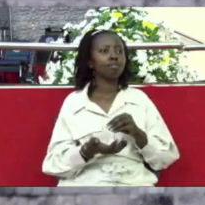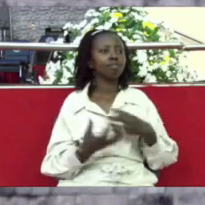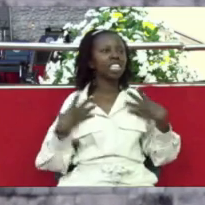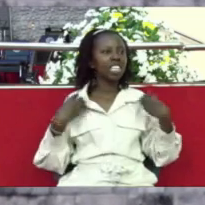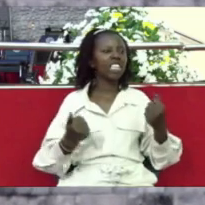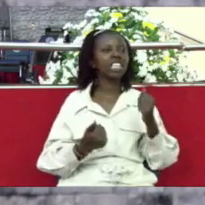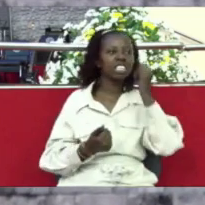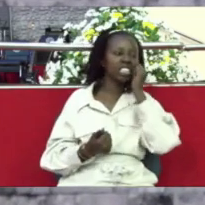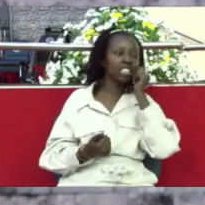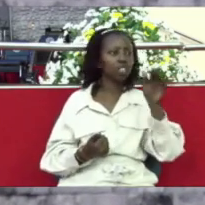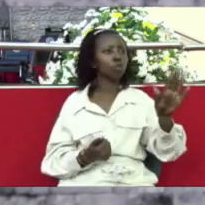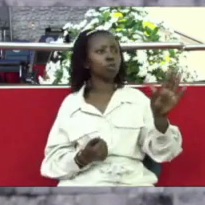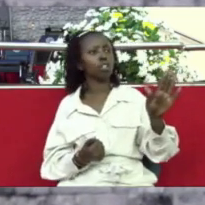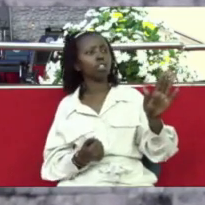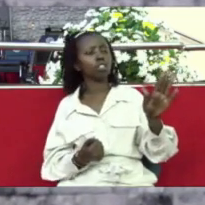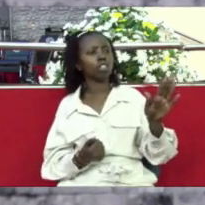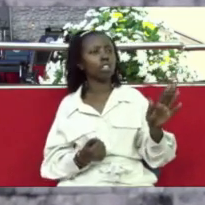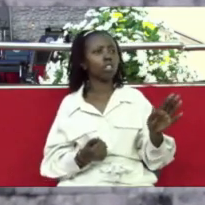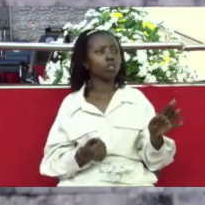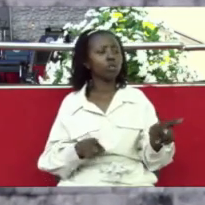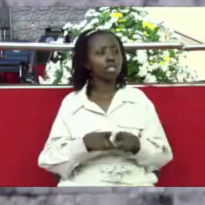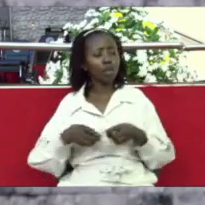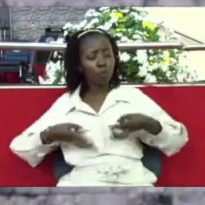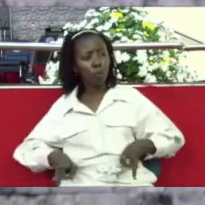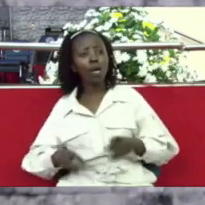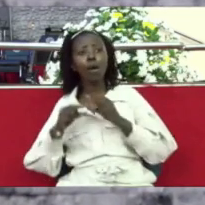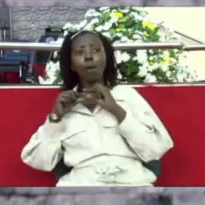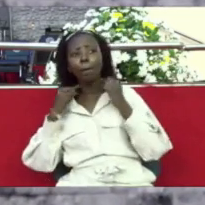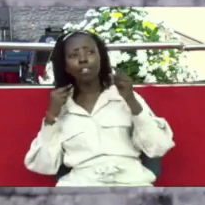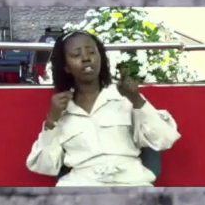Your pastor is worth more to you than your doctor.